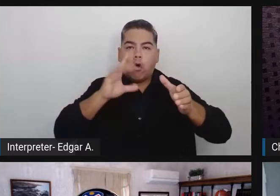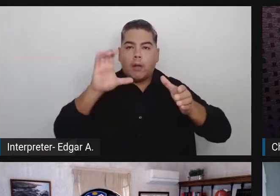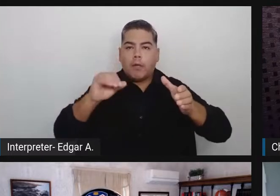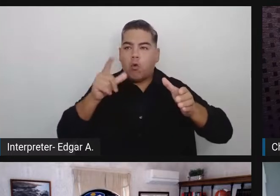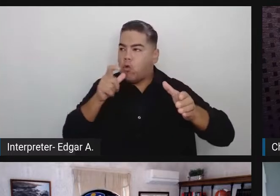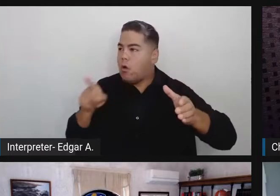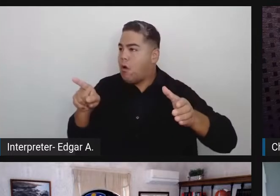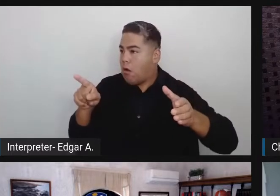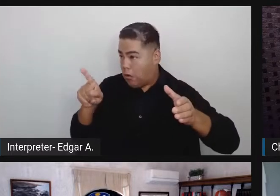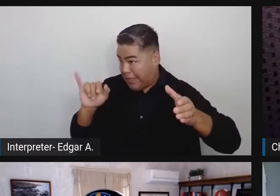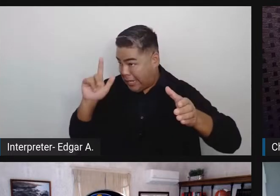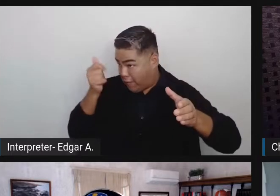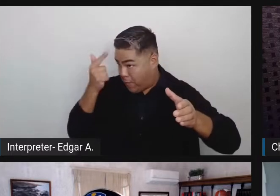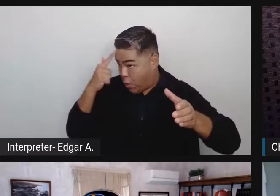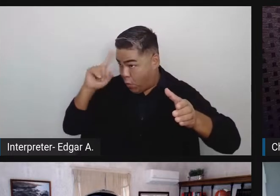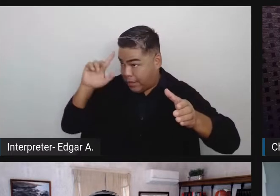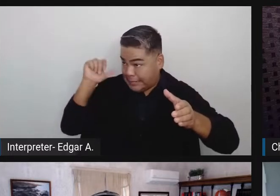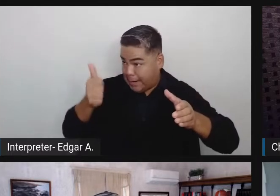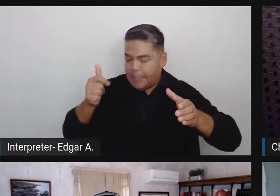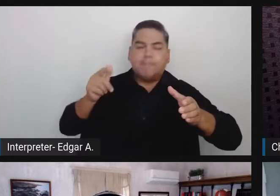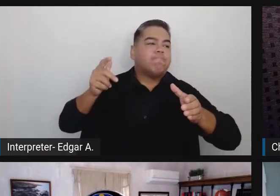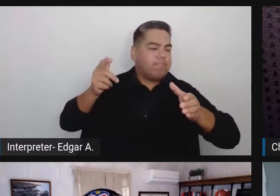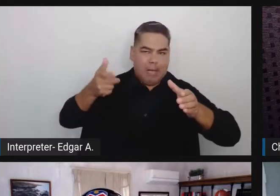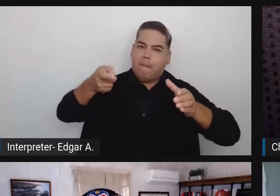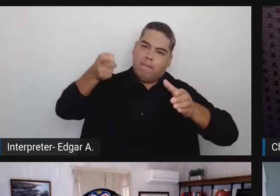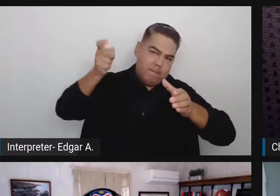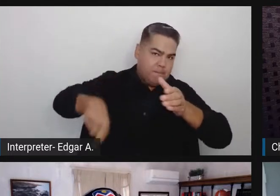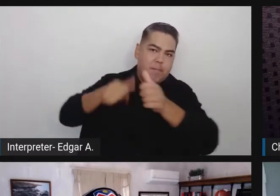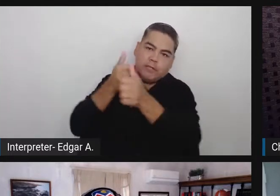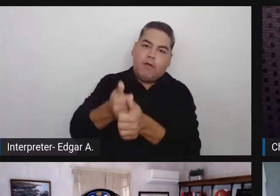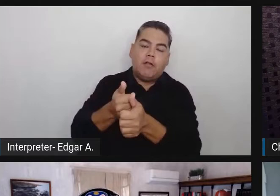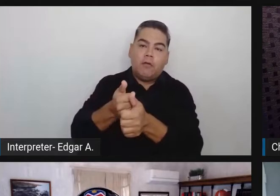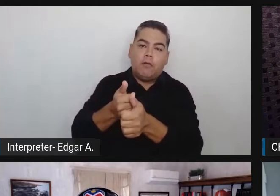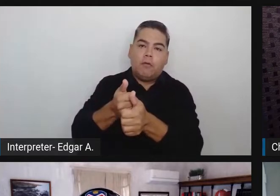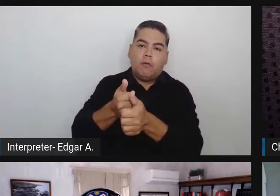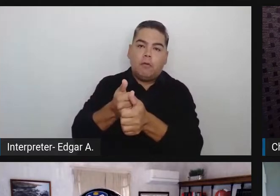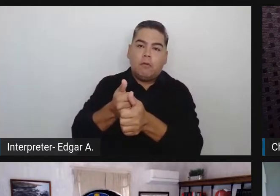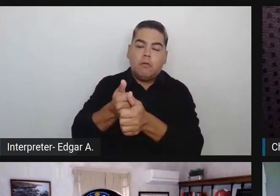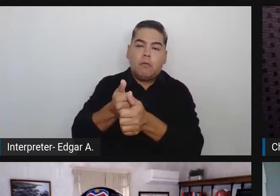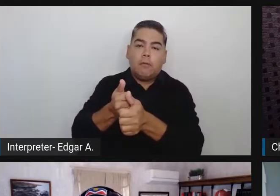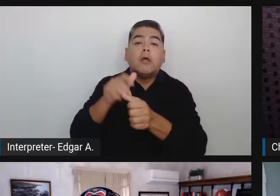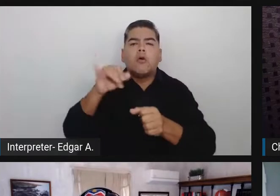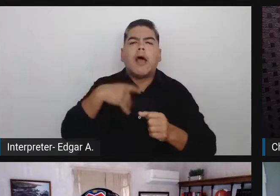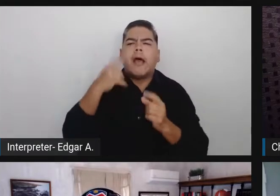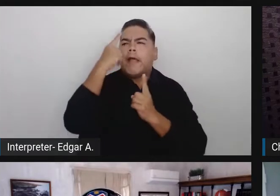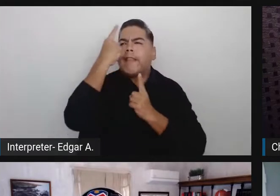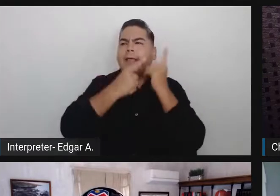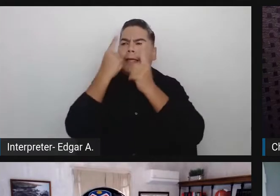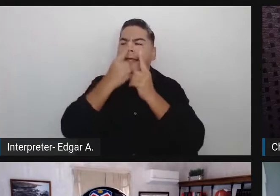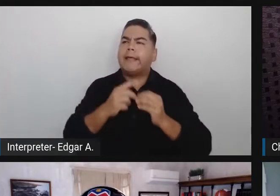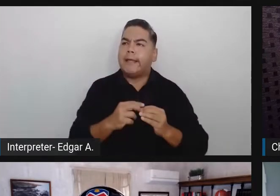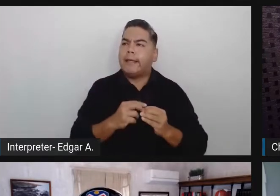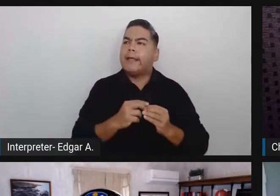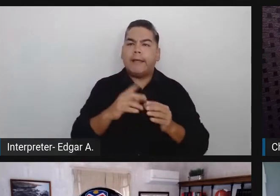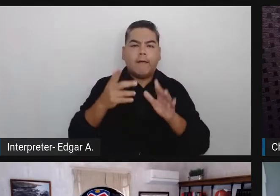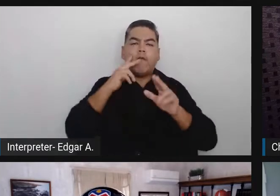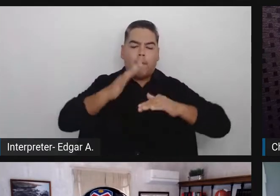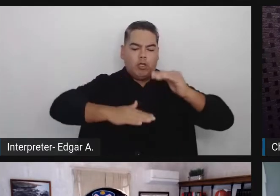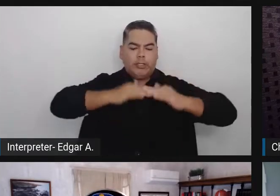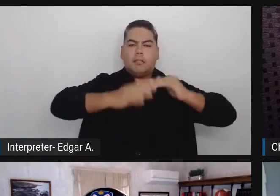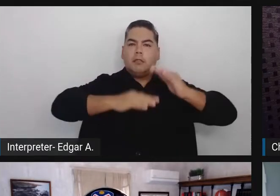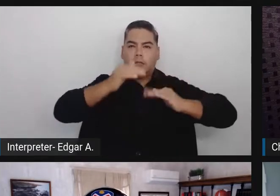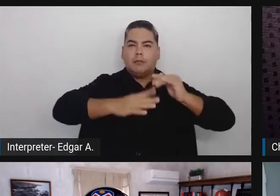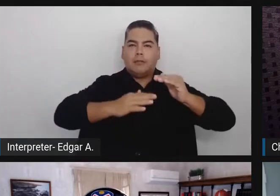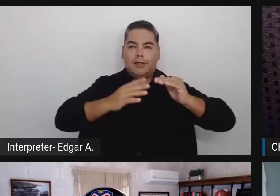law, right? So when I think about it, I think about in a physical space, having a wheelchair ramp